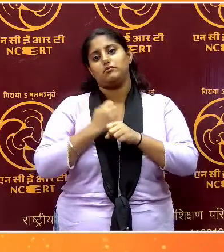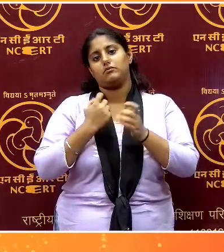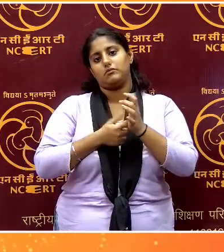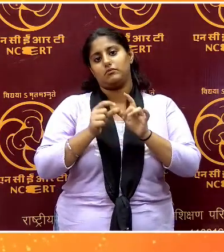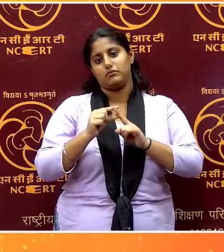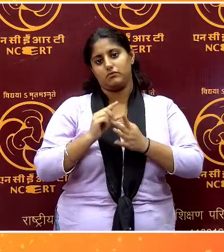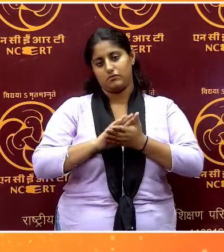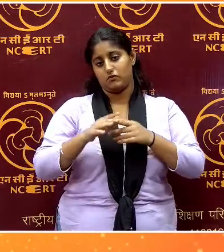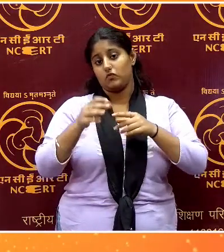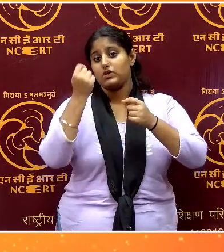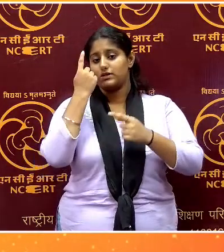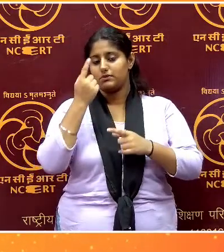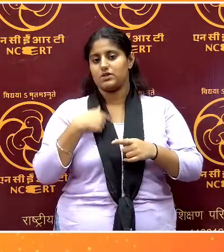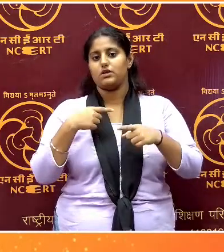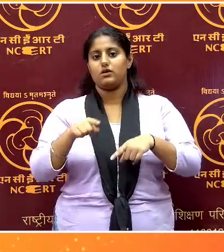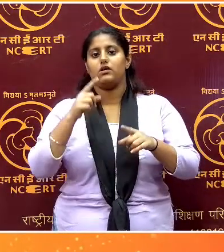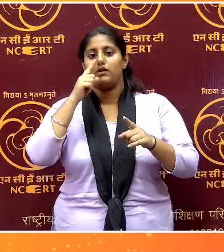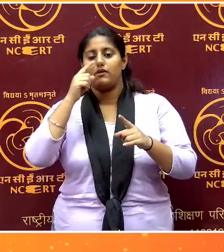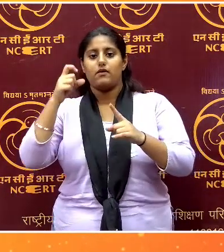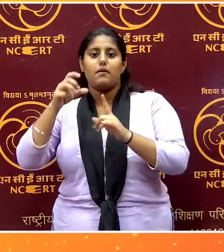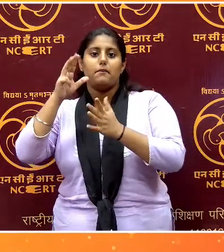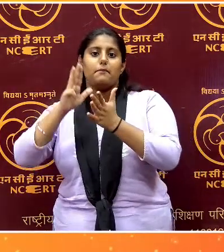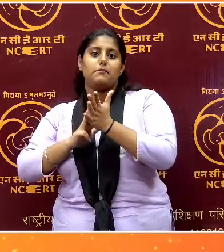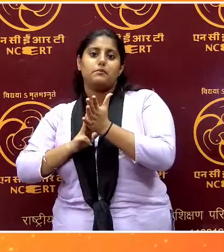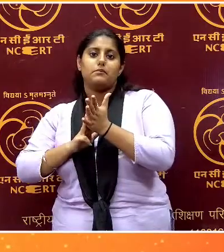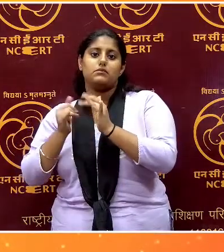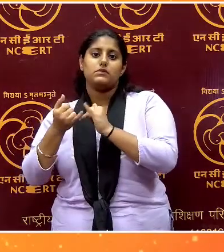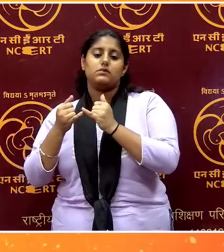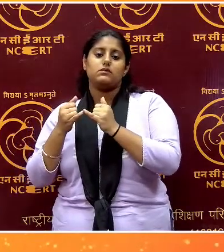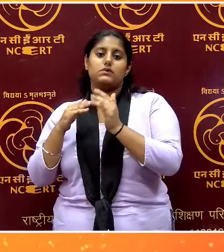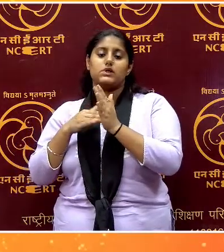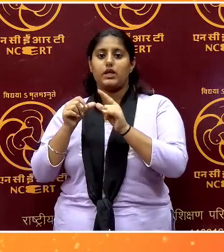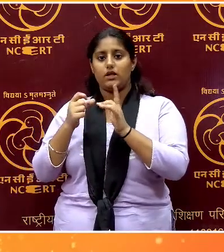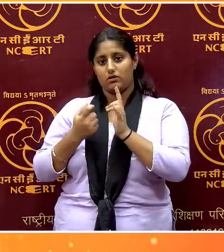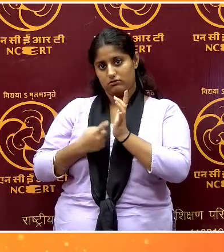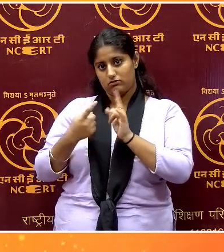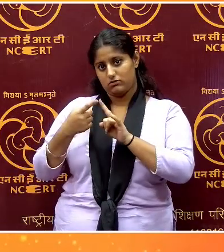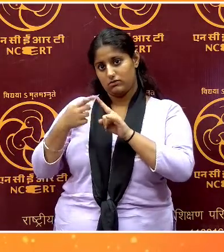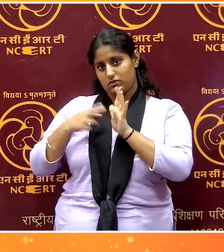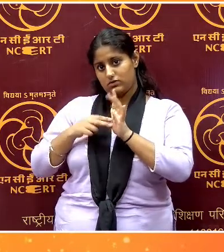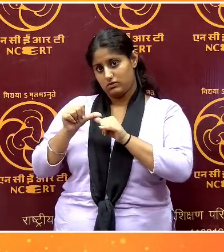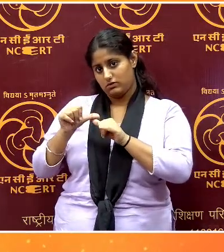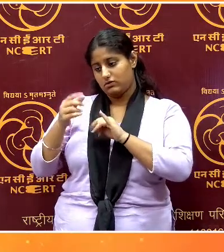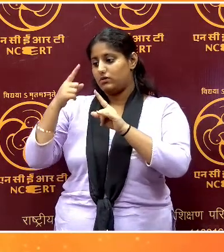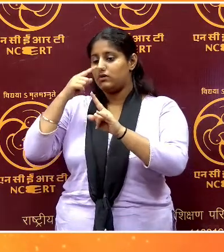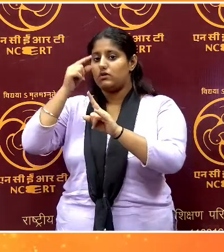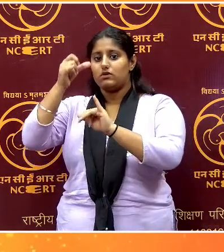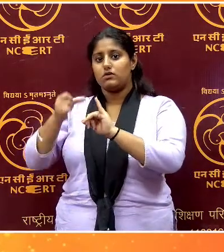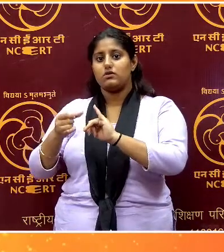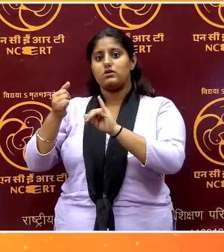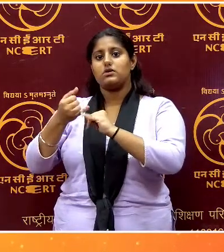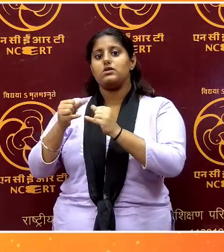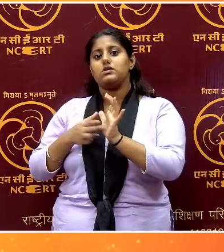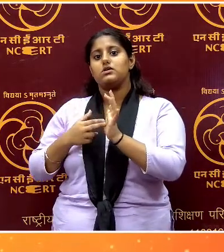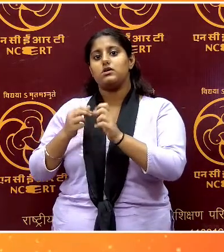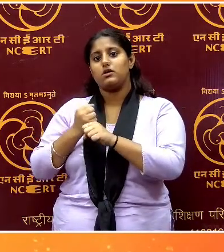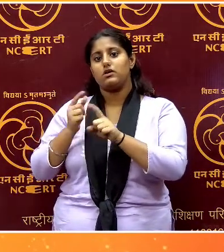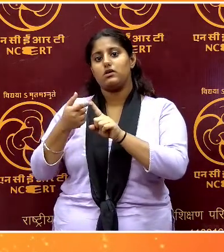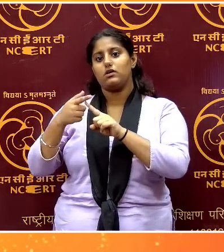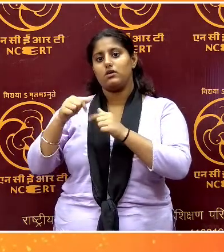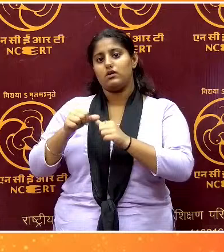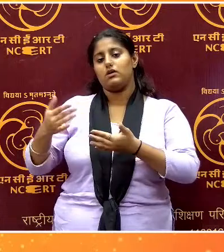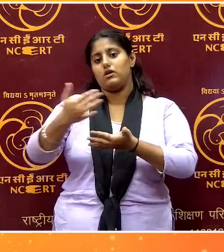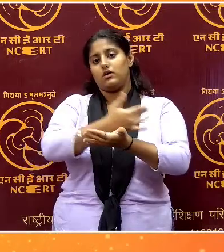his friends Zarina and Sangeeta, they collected data on how many students were present in each